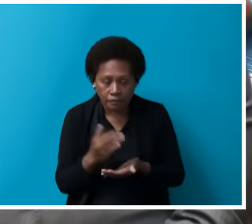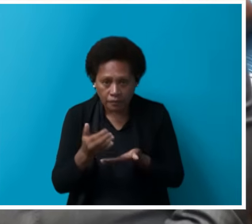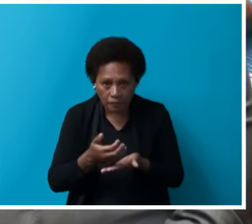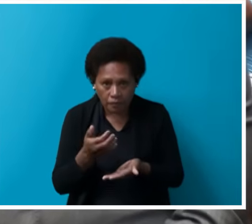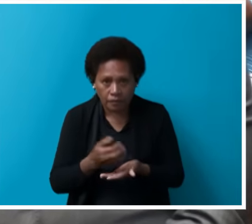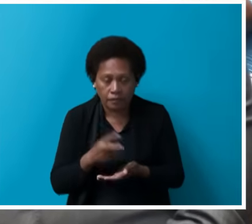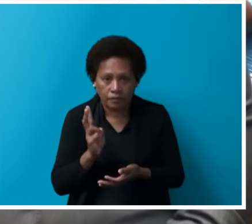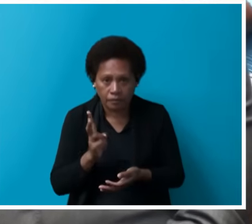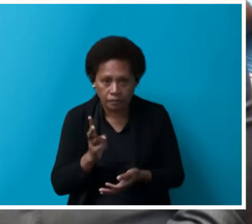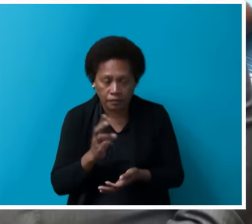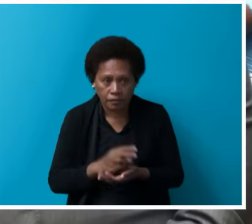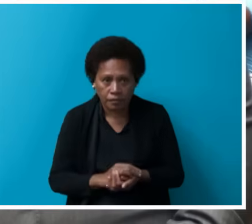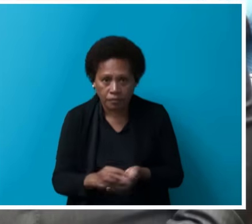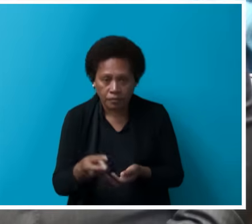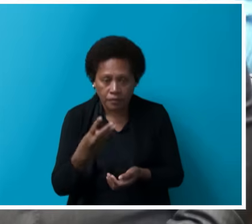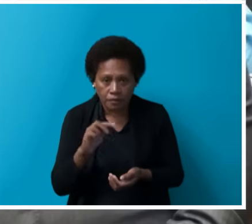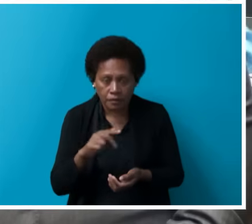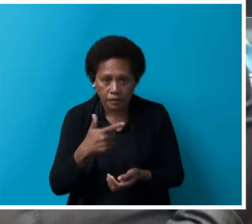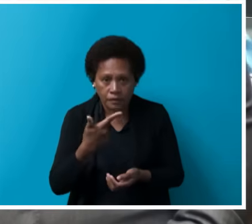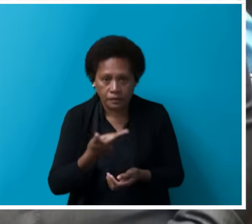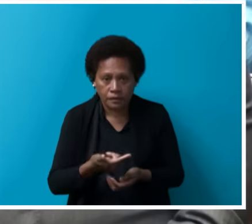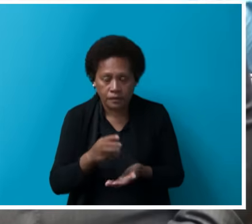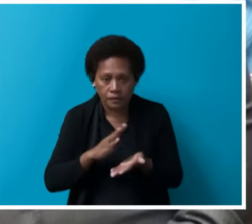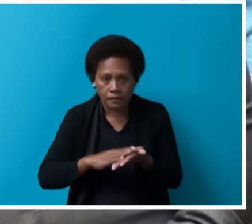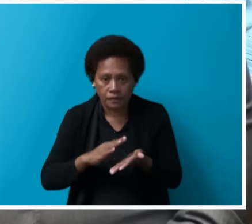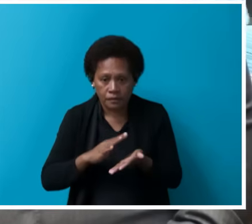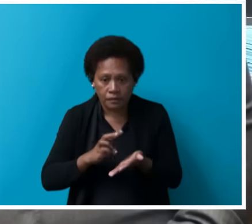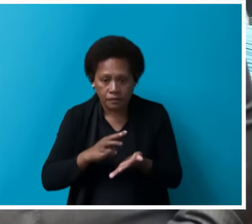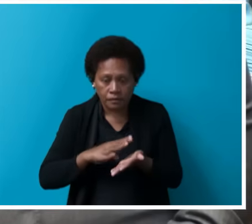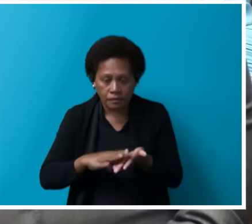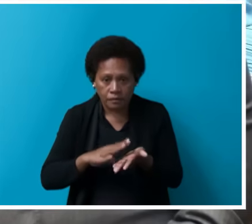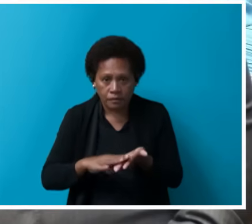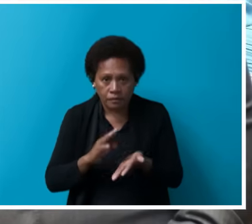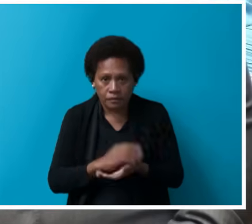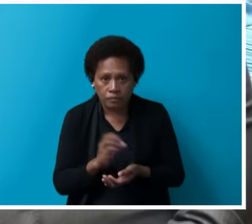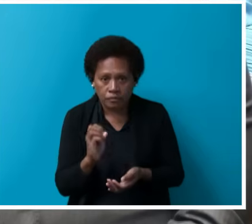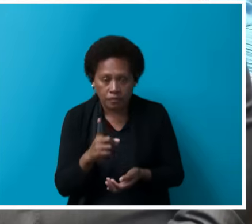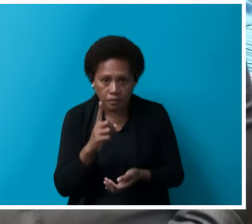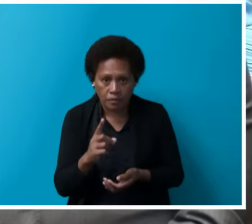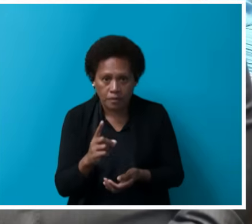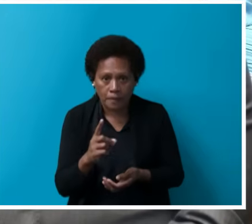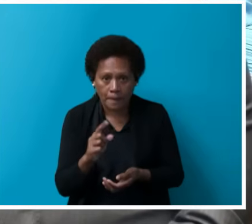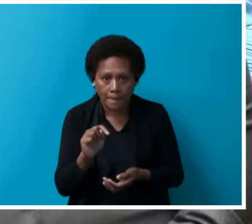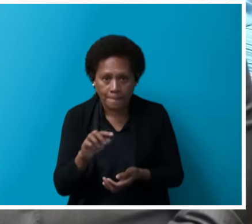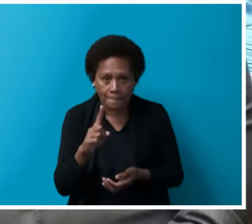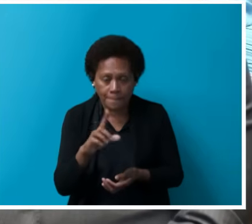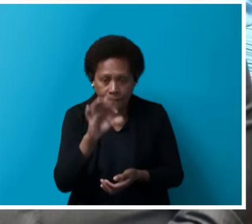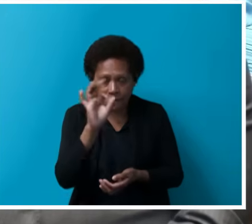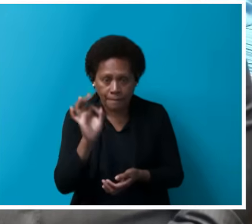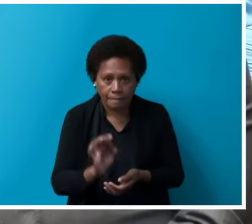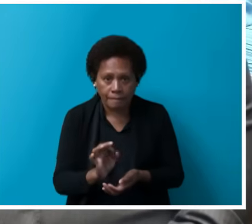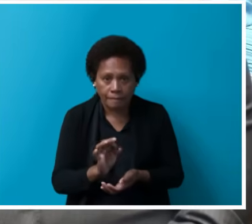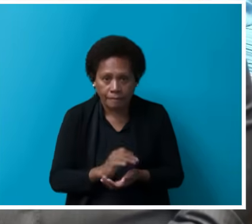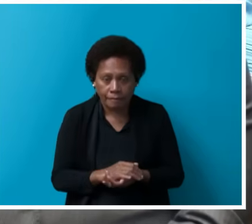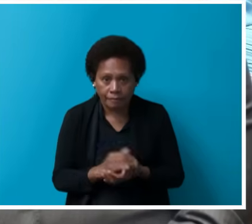a forecast of 3.7 billion, a major variance of just 1.5%. In the current financial